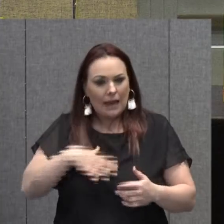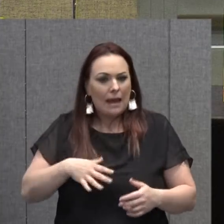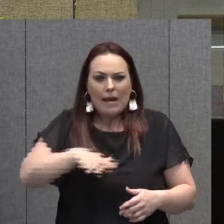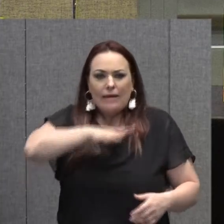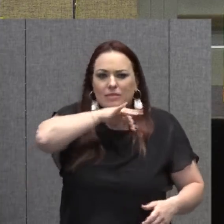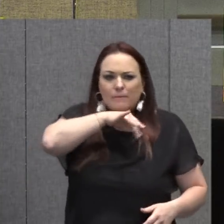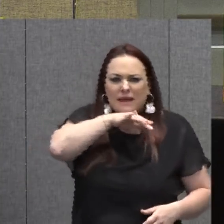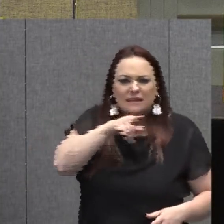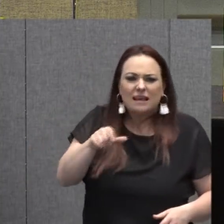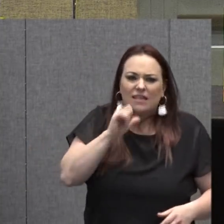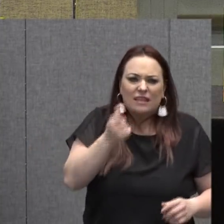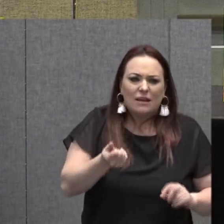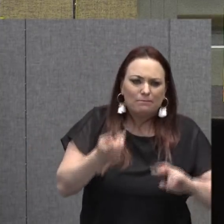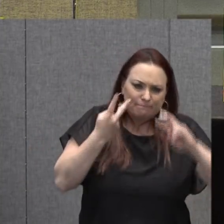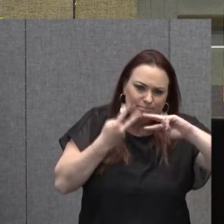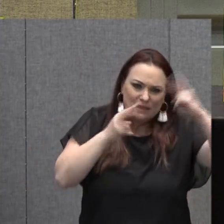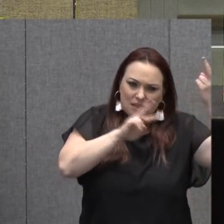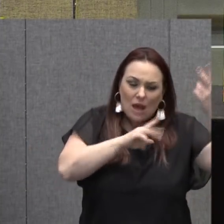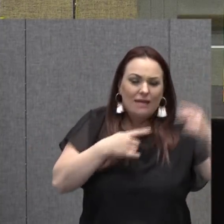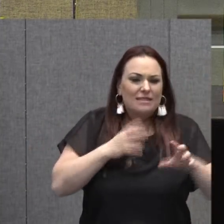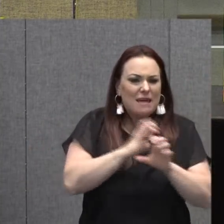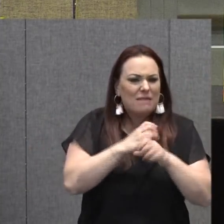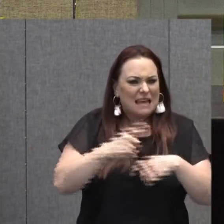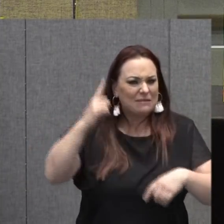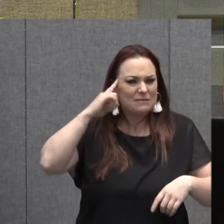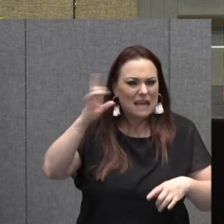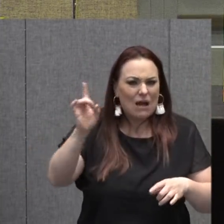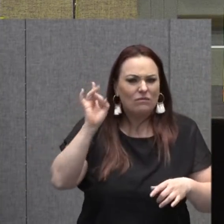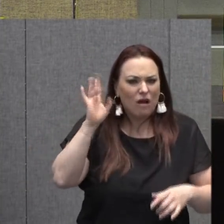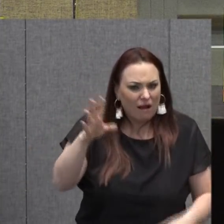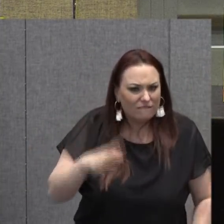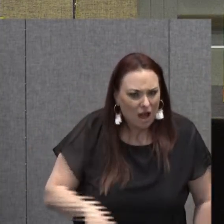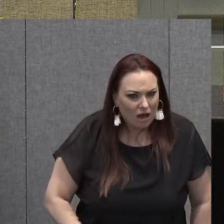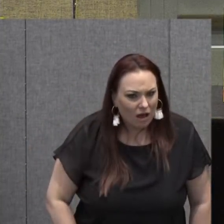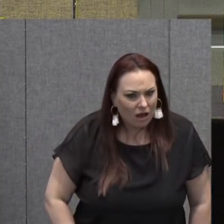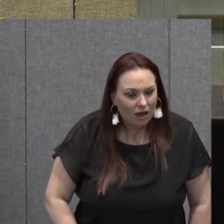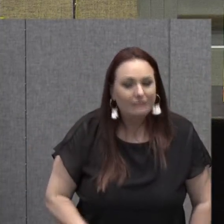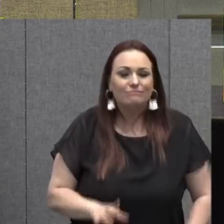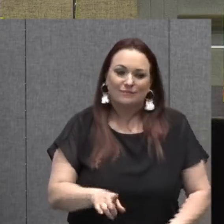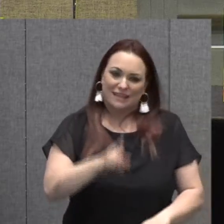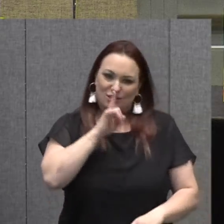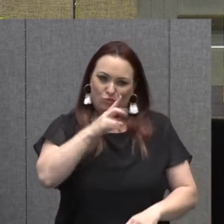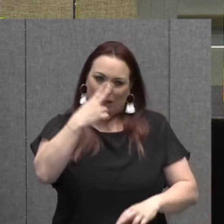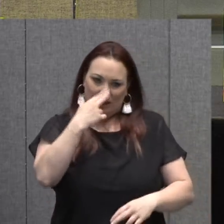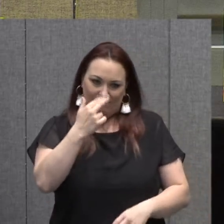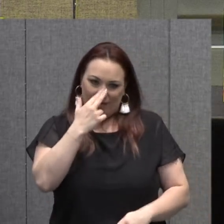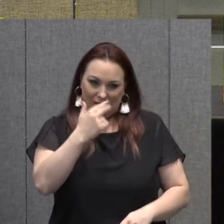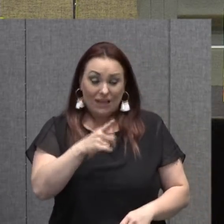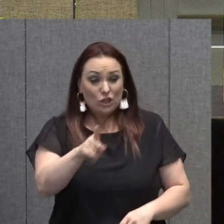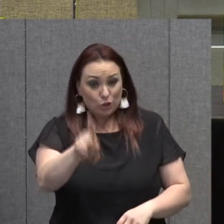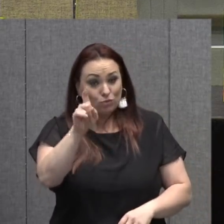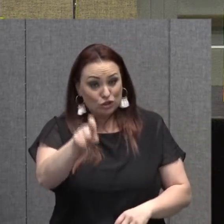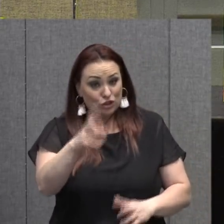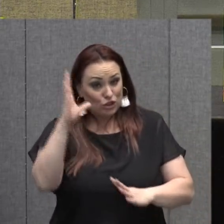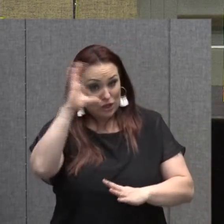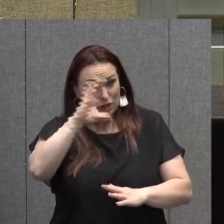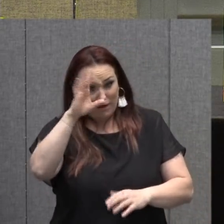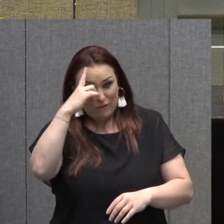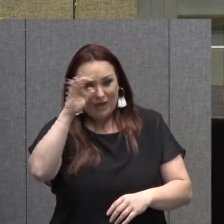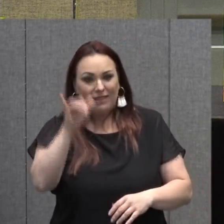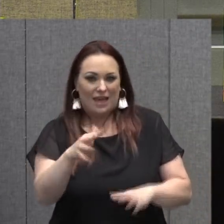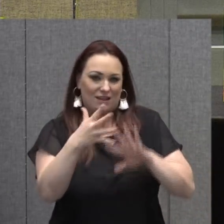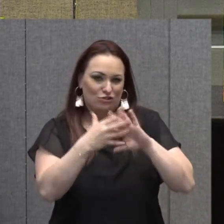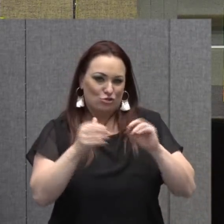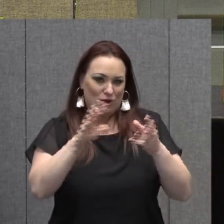just misunderstanding everything and making him sound horrible. It is quite the funny story. You really should look that one up.